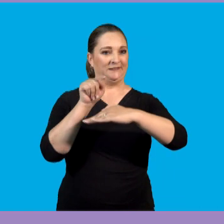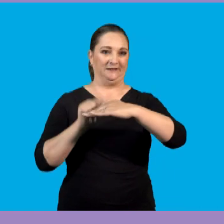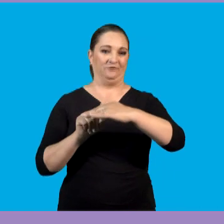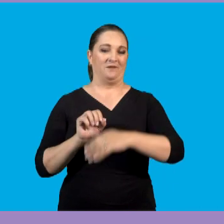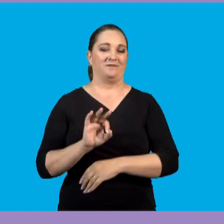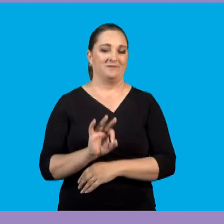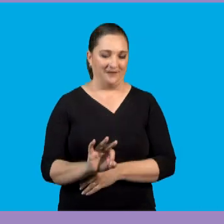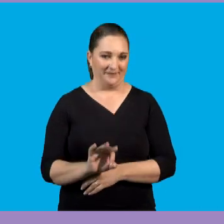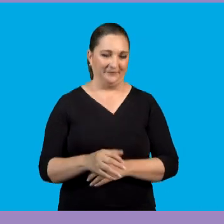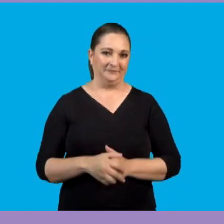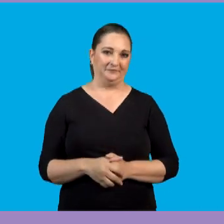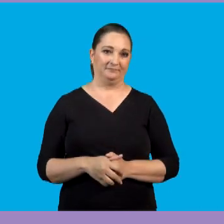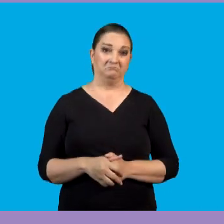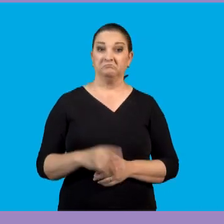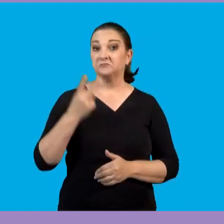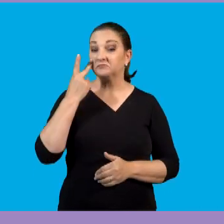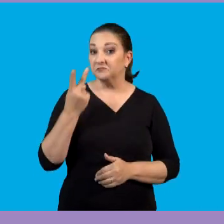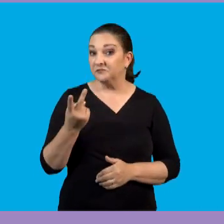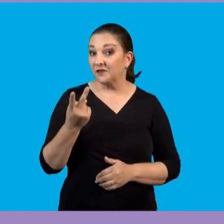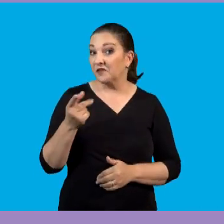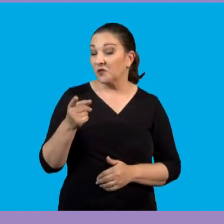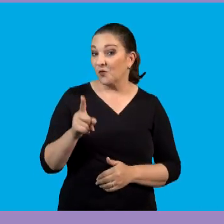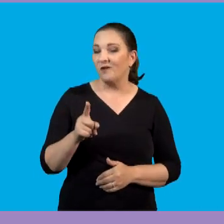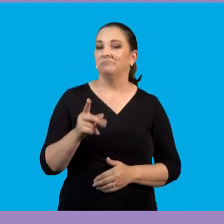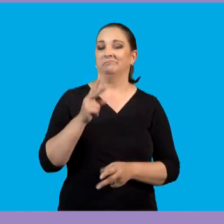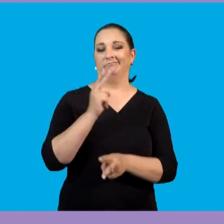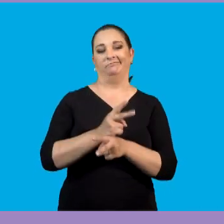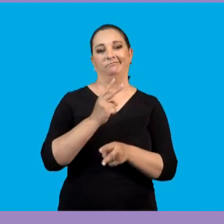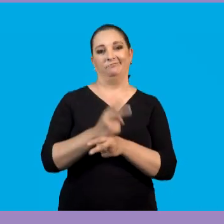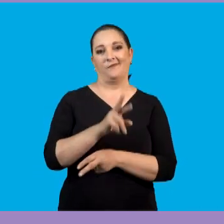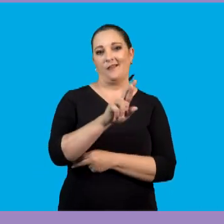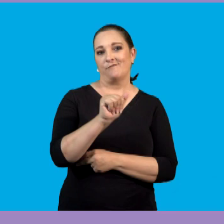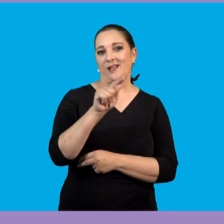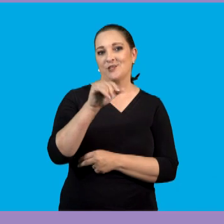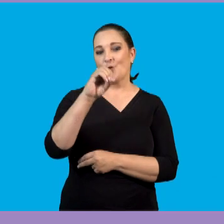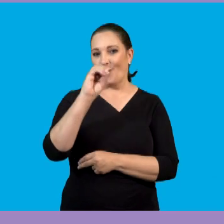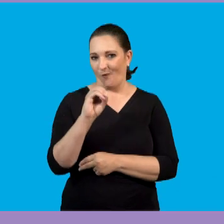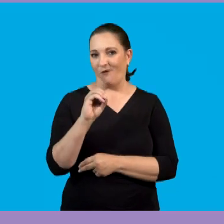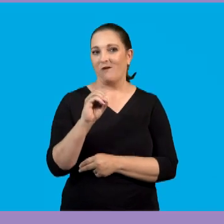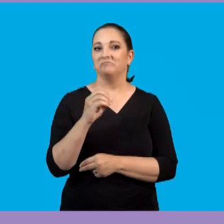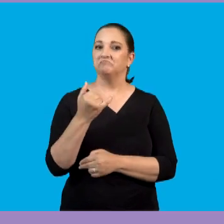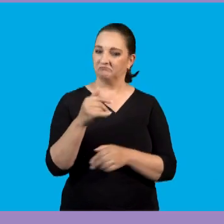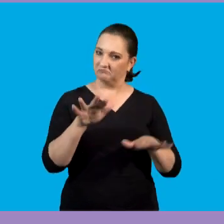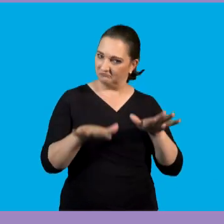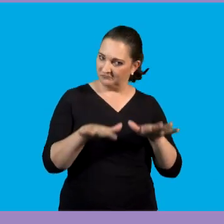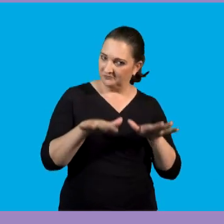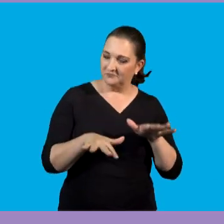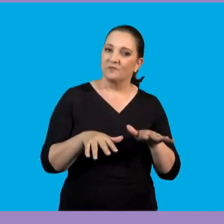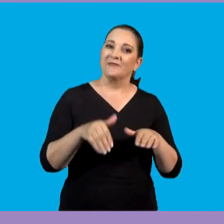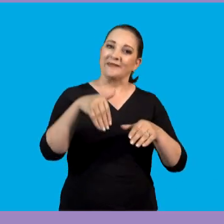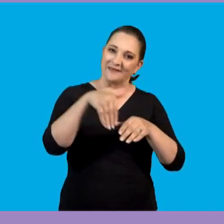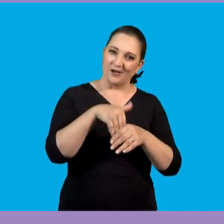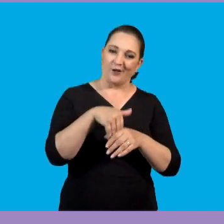5 divided by 3. So as you can see there, that again, the ratio of the corresponding